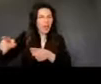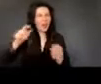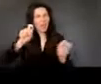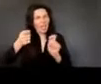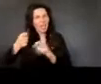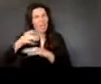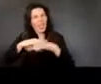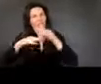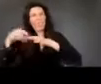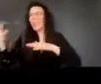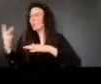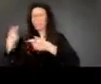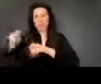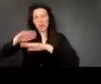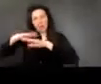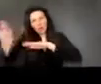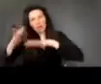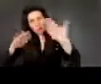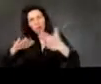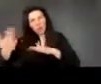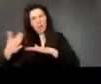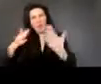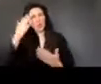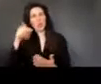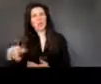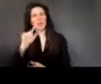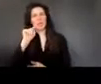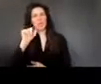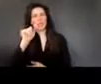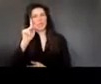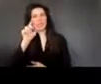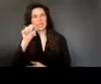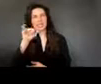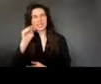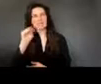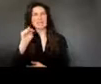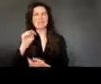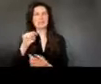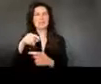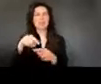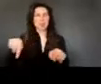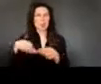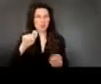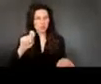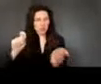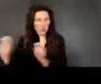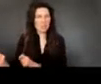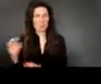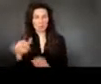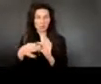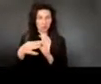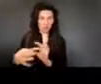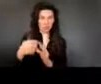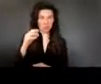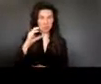we try to connect with the ideas of the capitals of Bourdieu, if that was the idea that there was